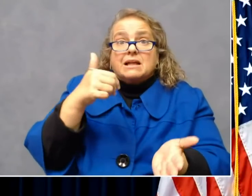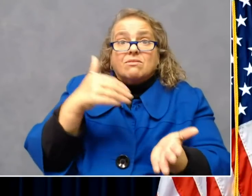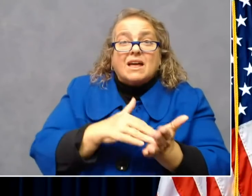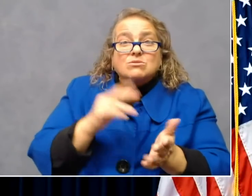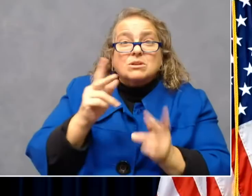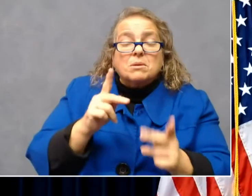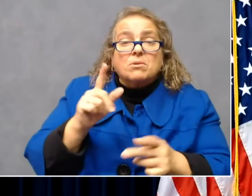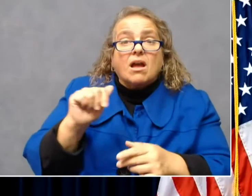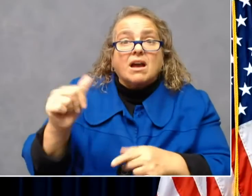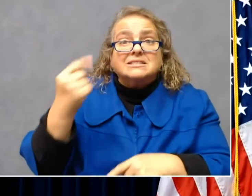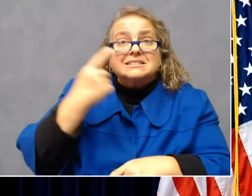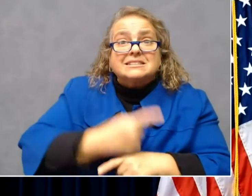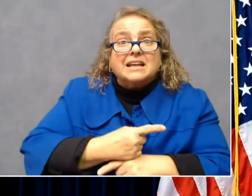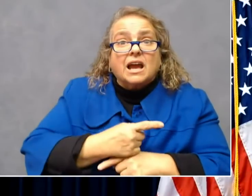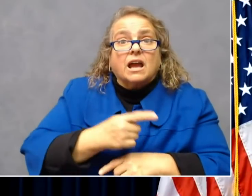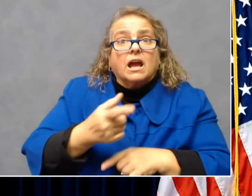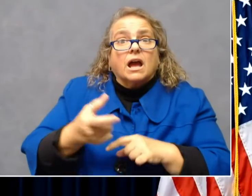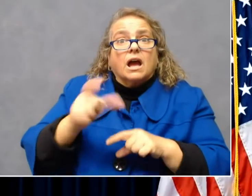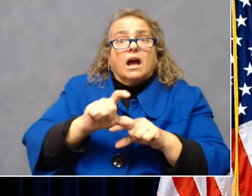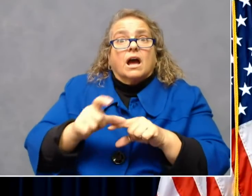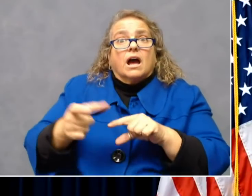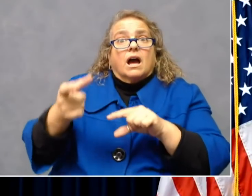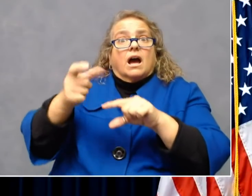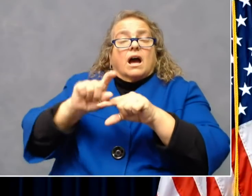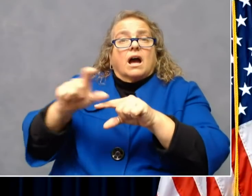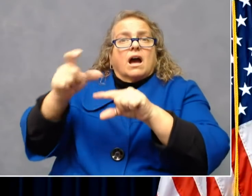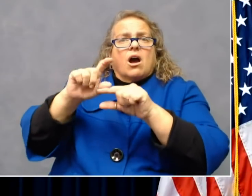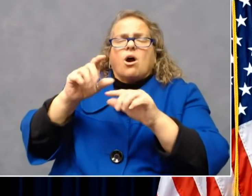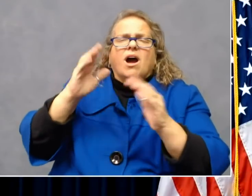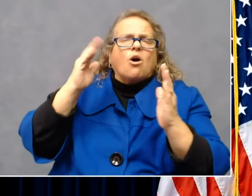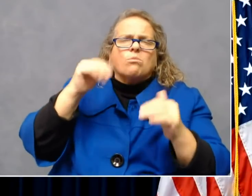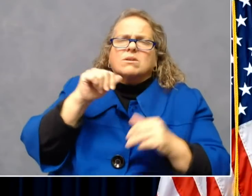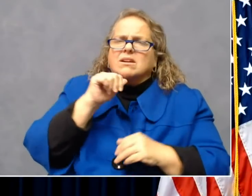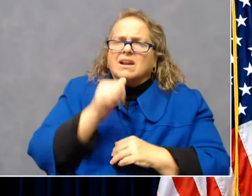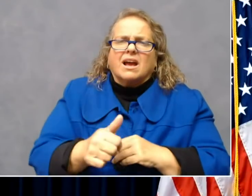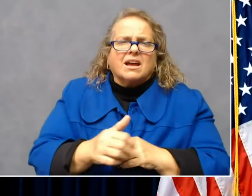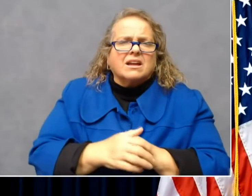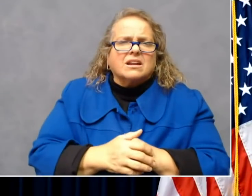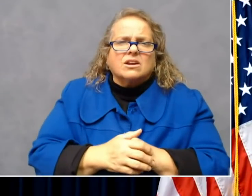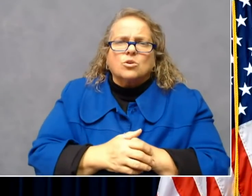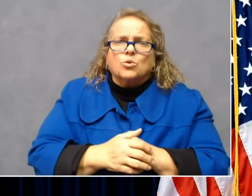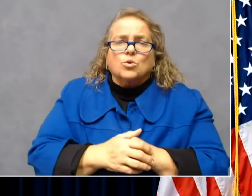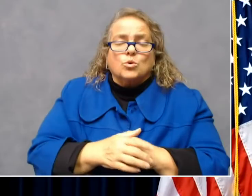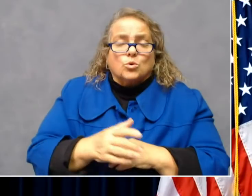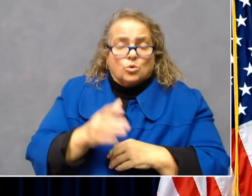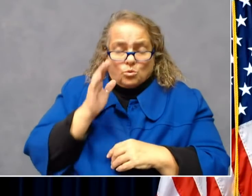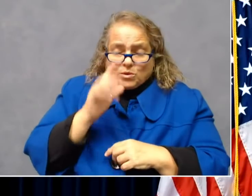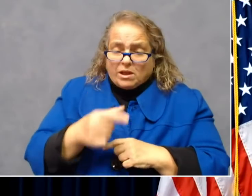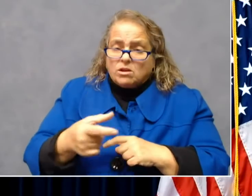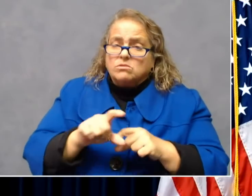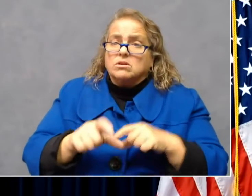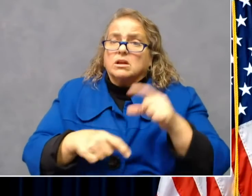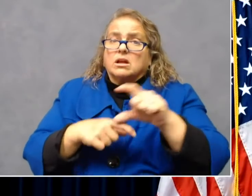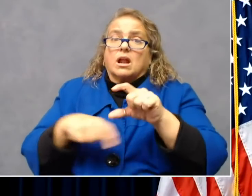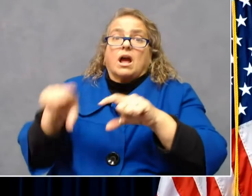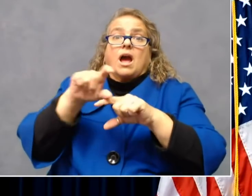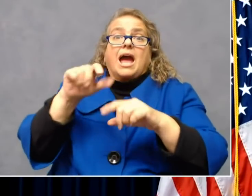Kentucky? Lord, I hope not. But exponential growth catches up to us really fast. And they're estimating